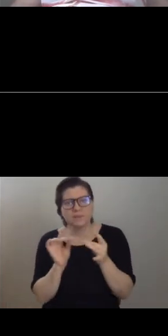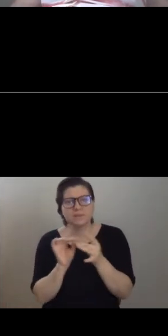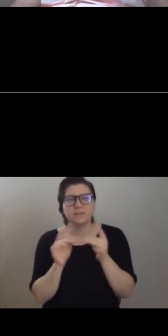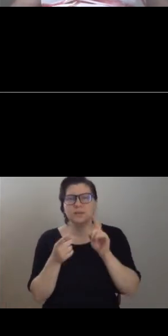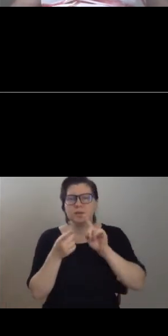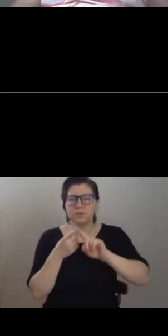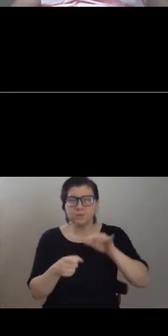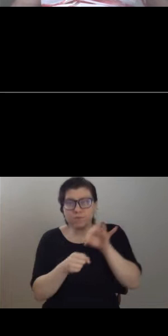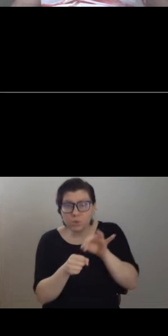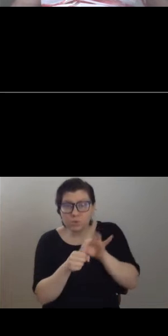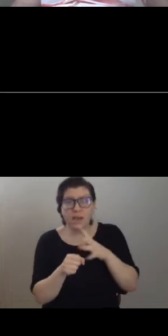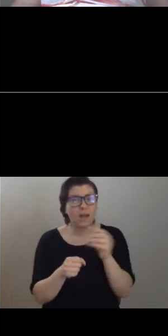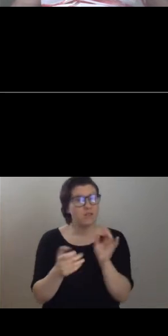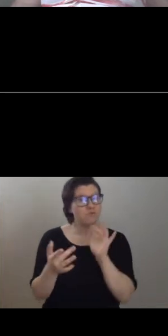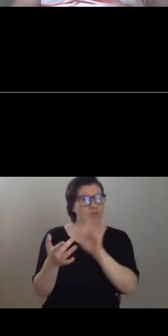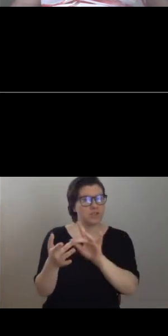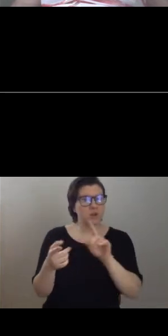officials.